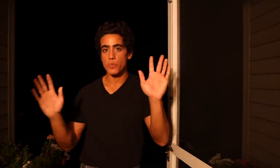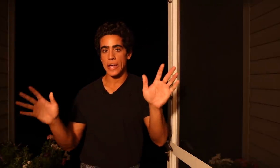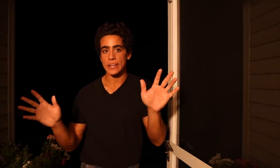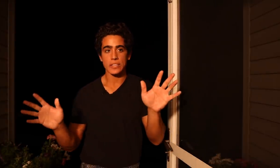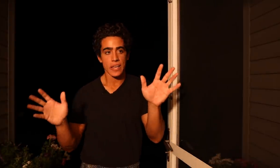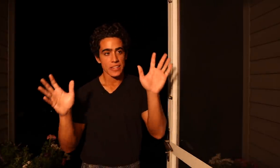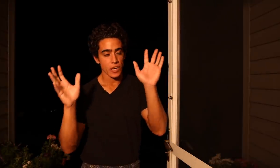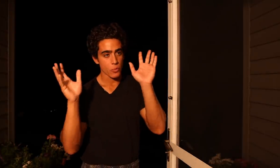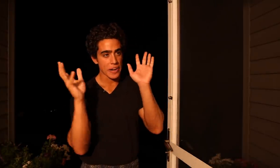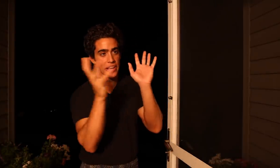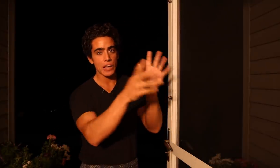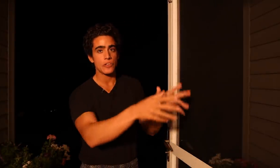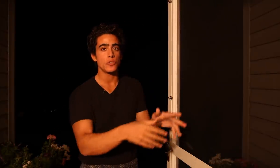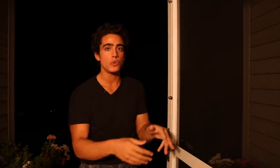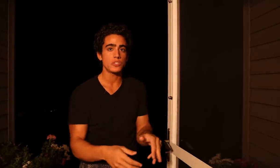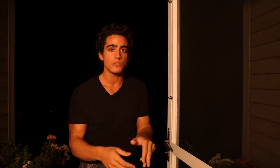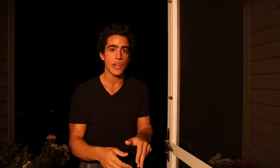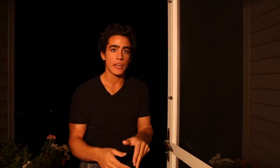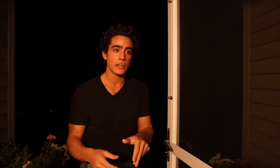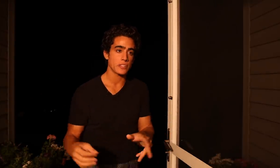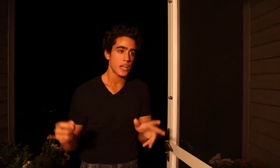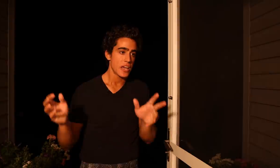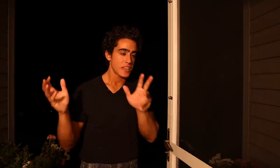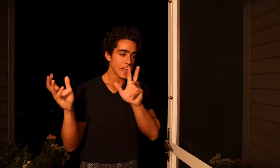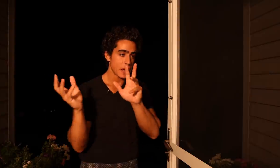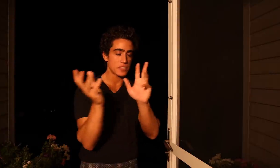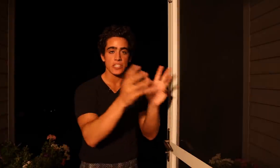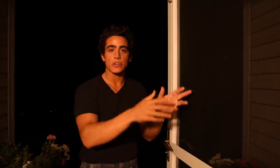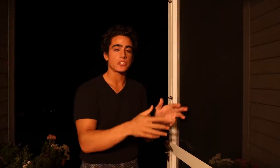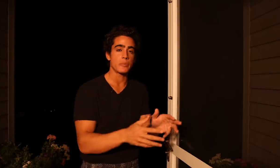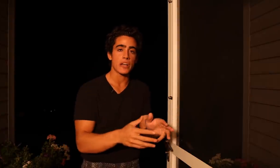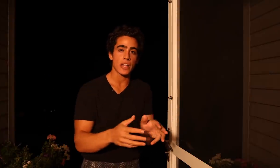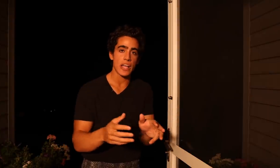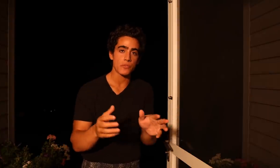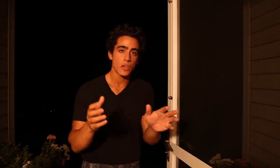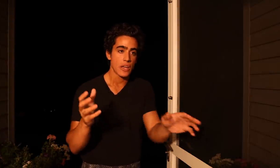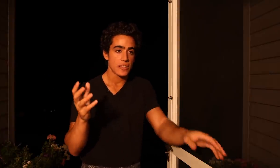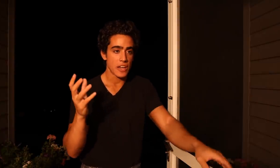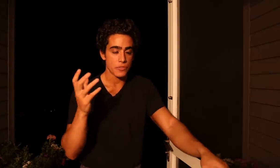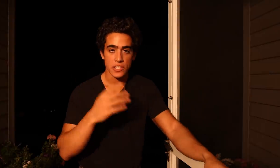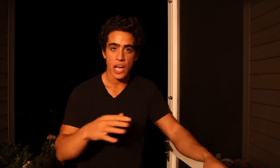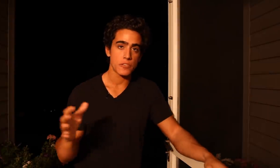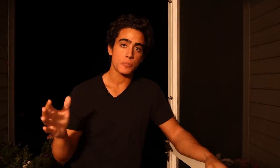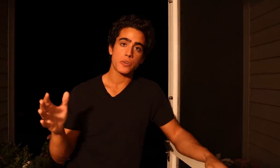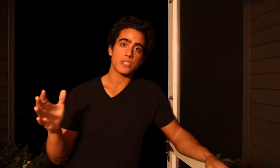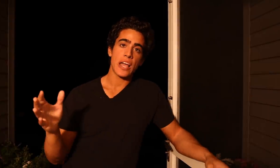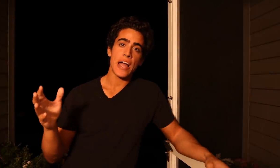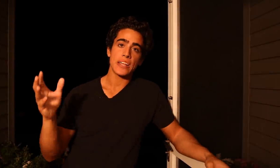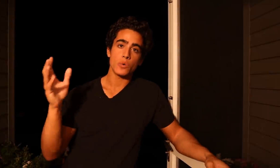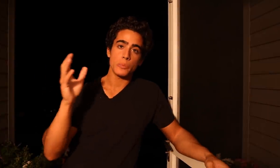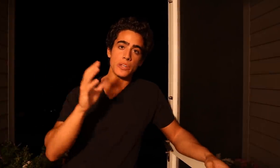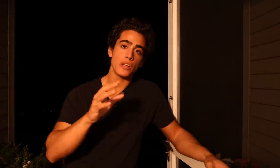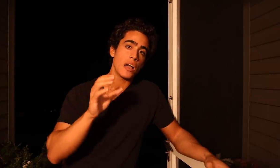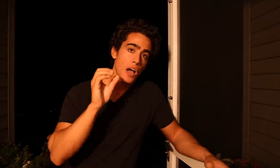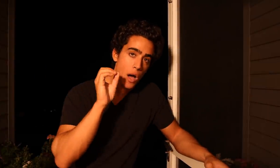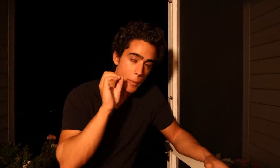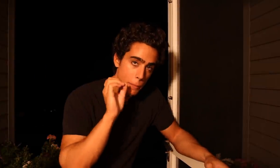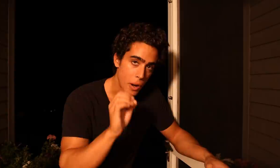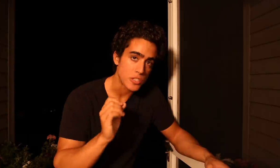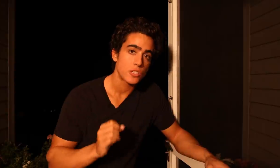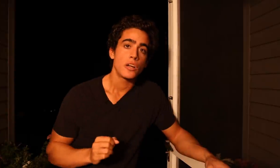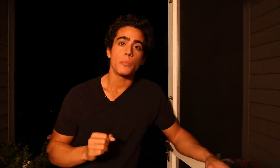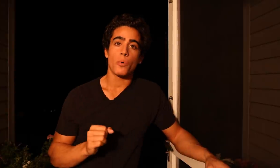is already rigged they already have a huge advantage they have secrets about life that if the average person had it would be